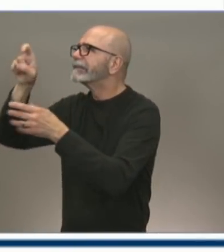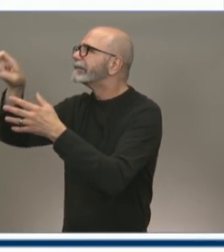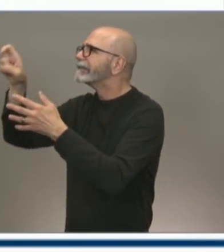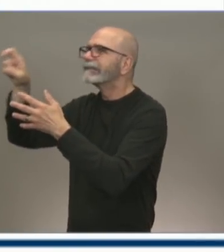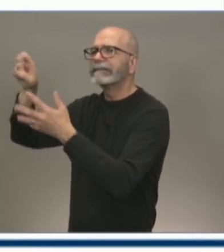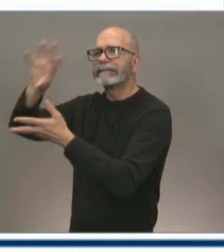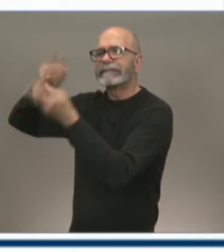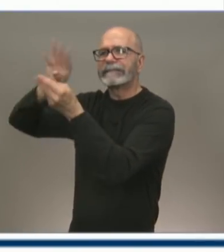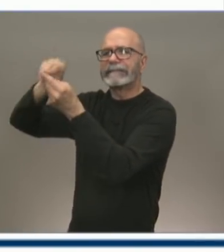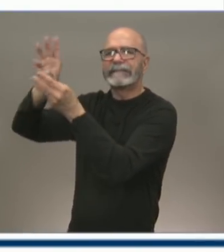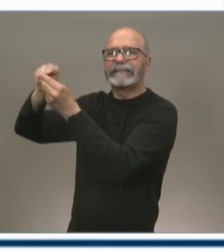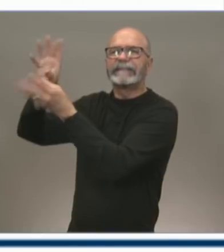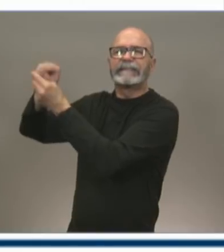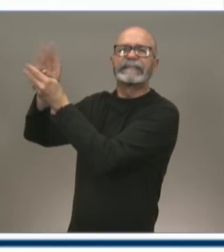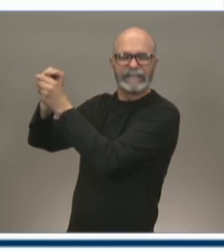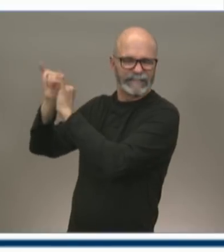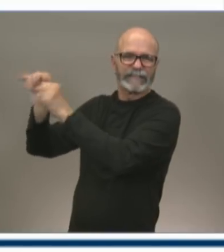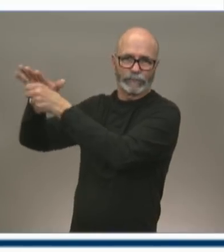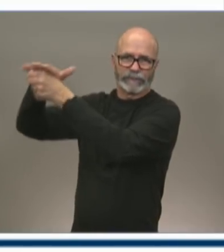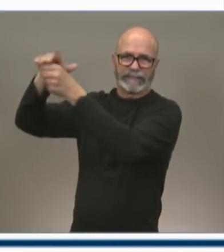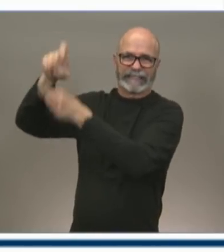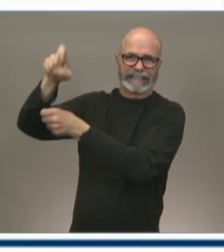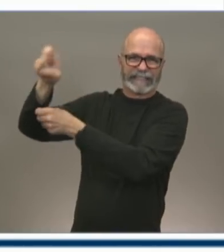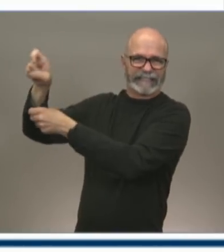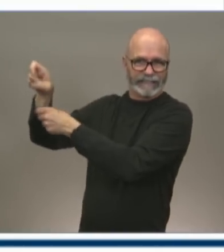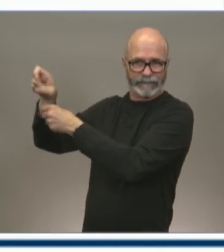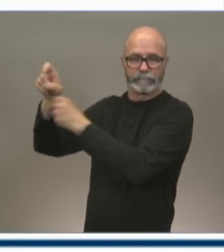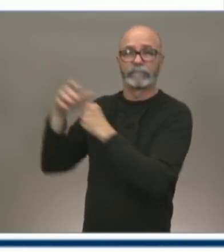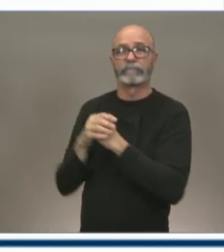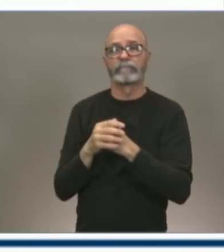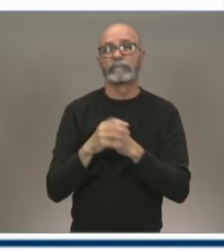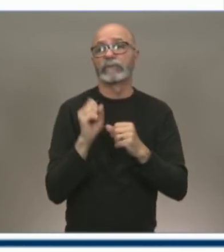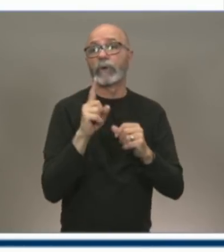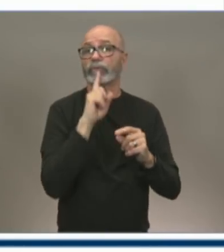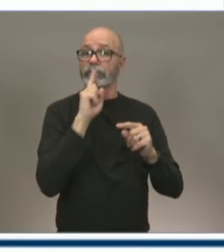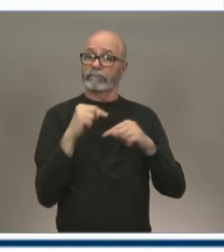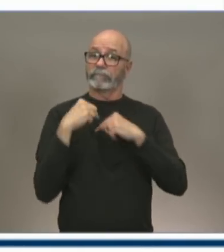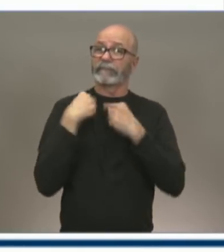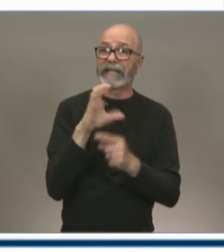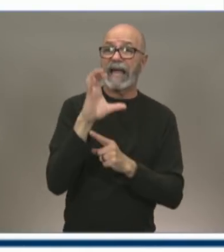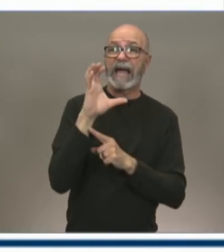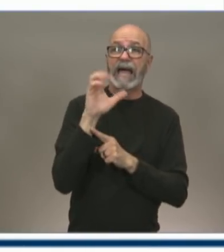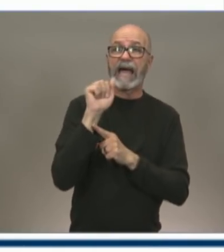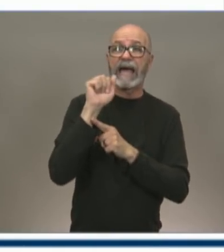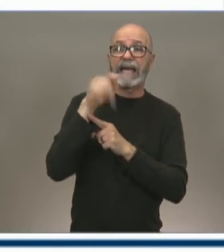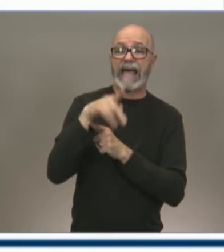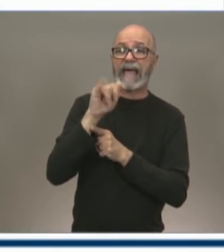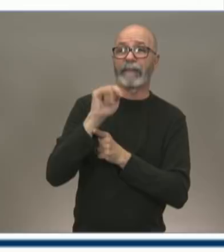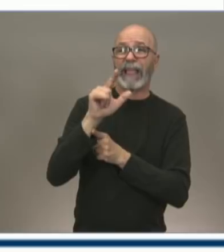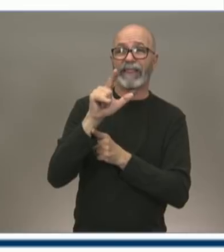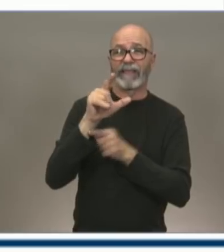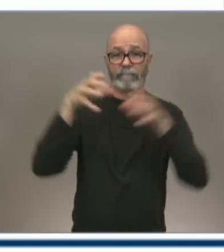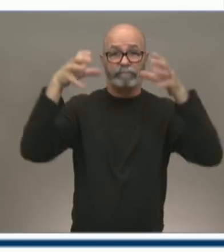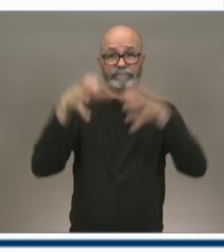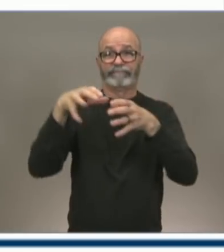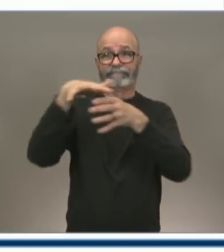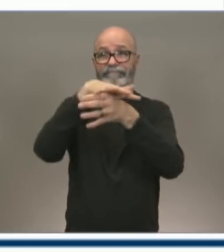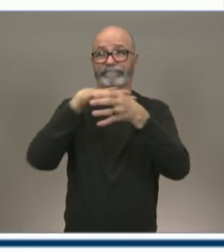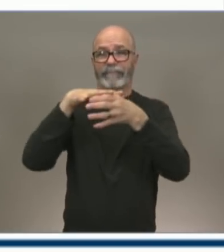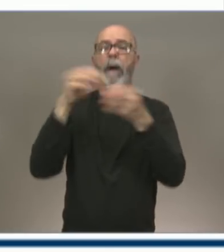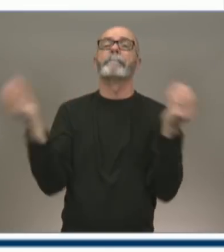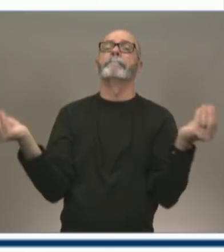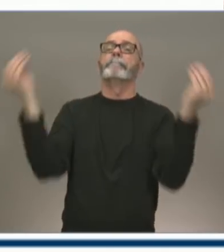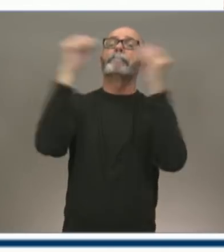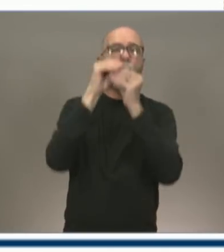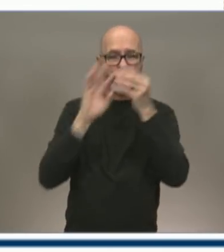will continue to do so. But obviously, the capital region is where we would be adding those additional new beds at this moment in time.